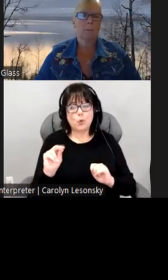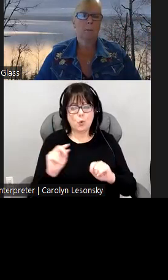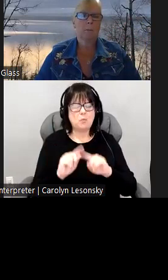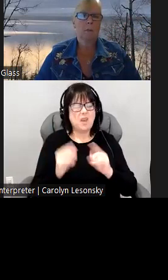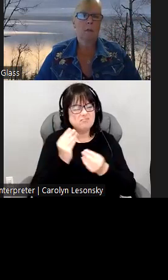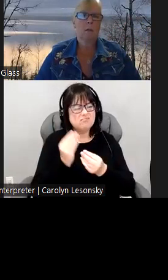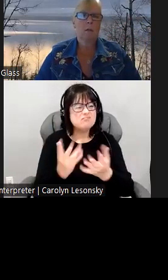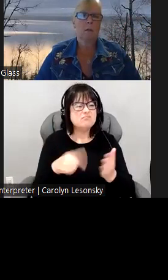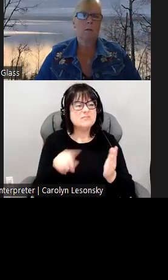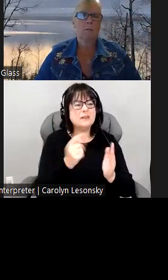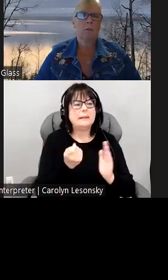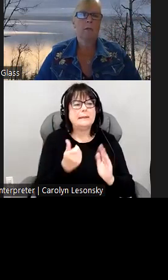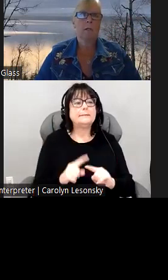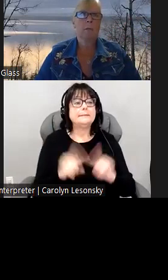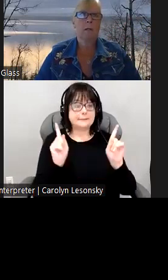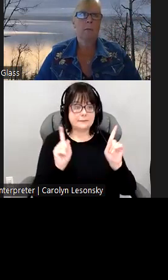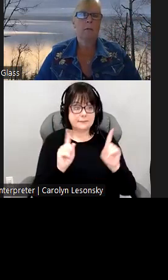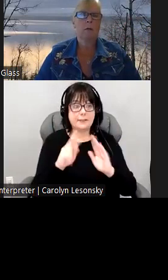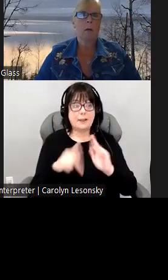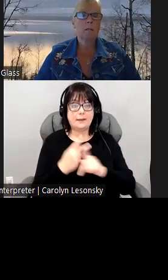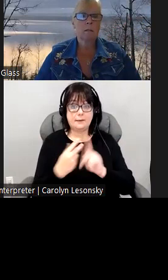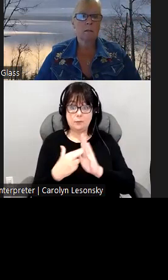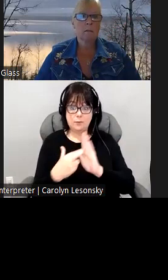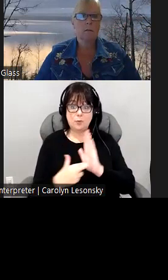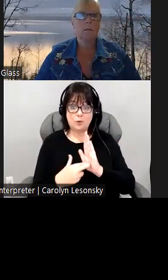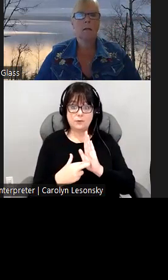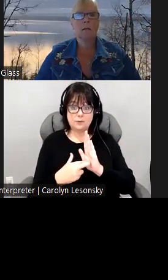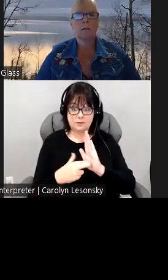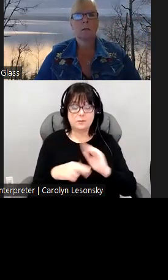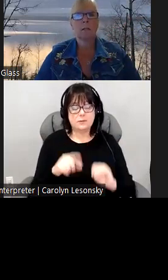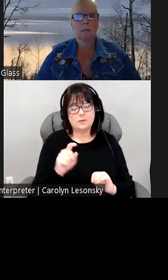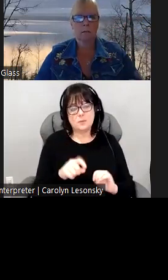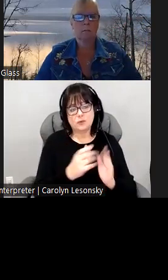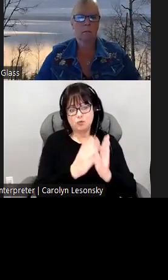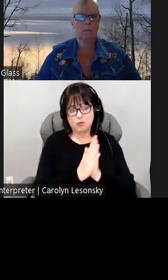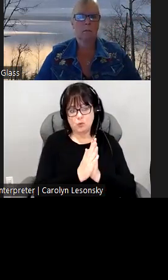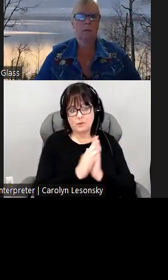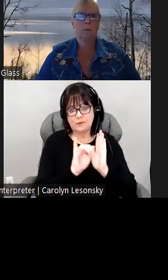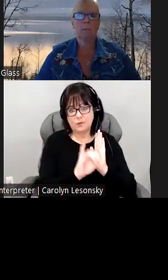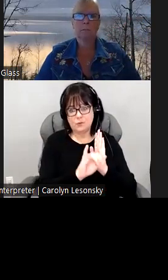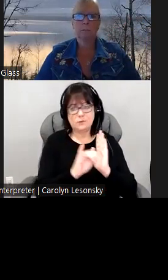are really available by request, not necessarily to everyone.